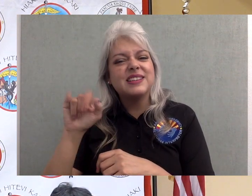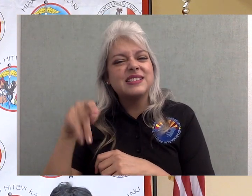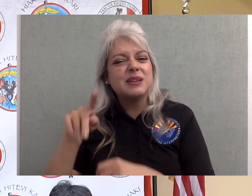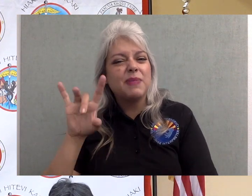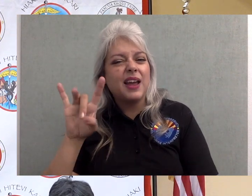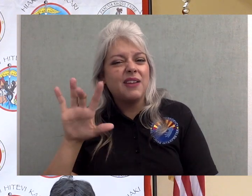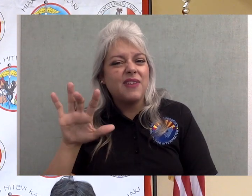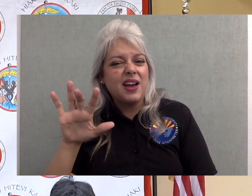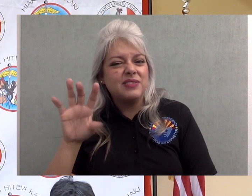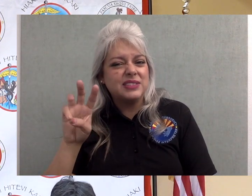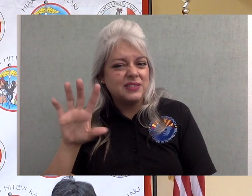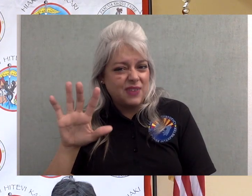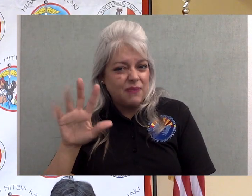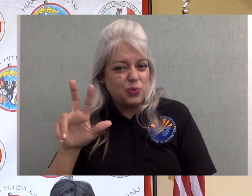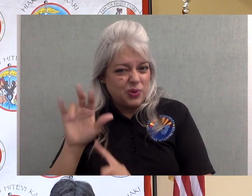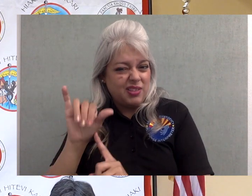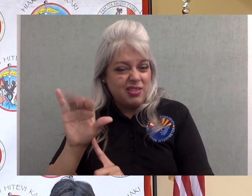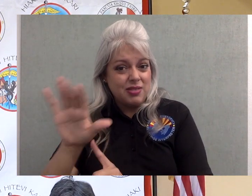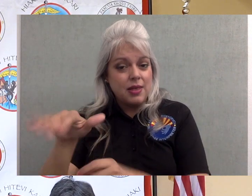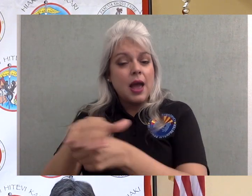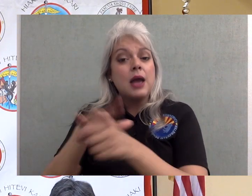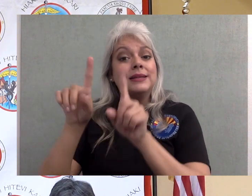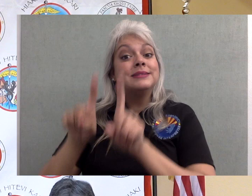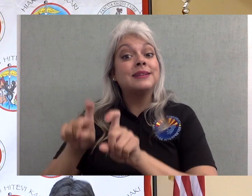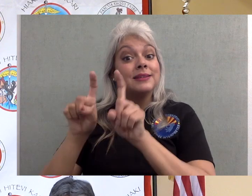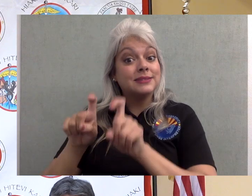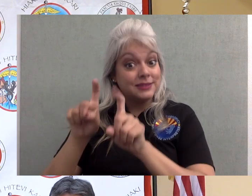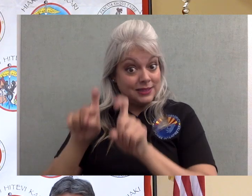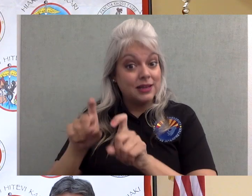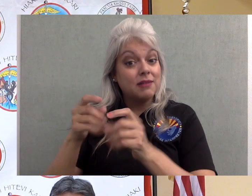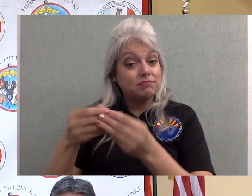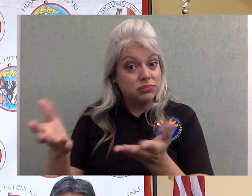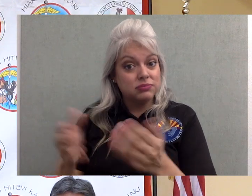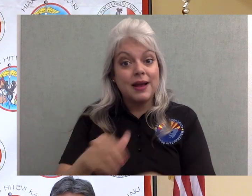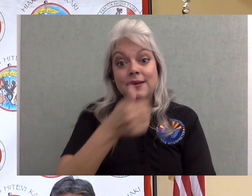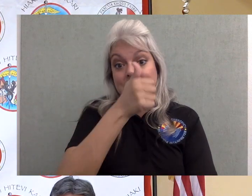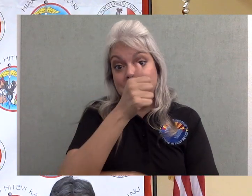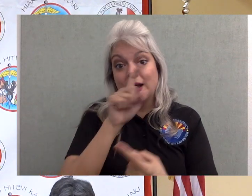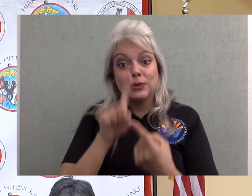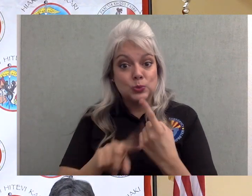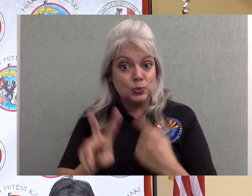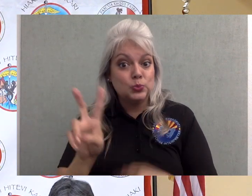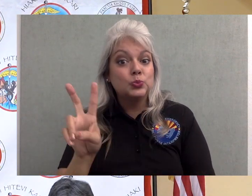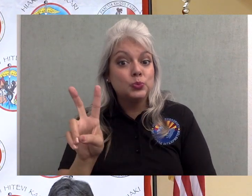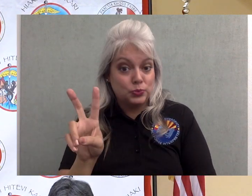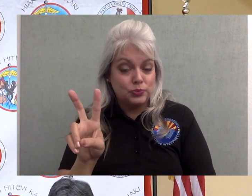85653 is the zip code. And they're going to be testing there from 10 a.m. till 2 p.m.